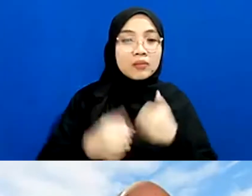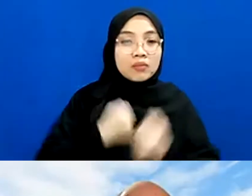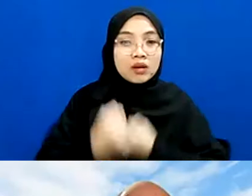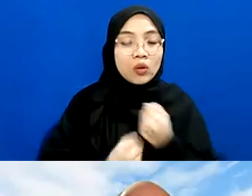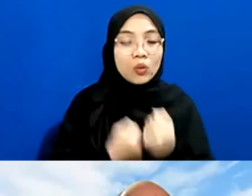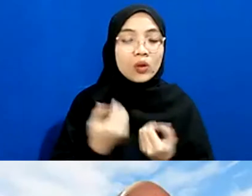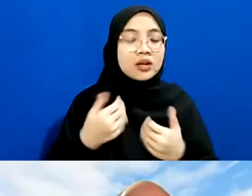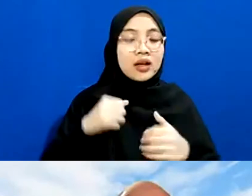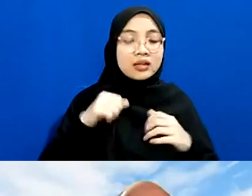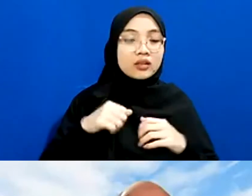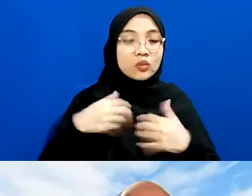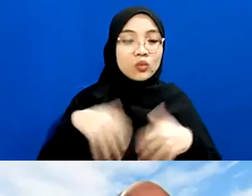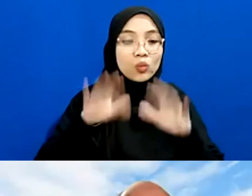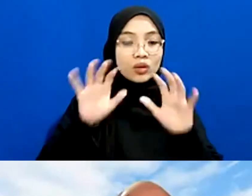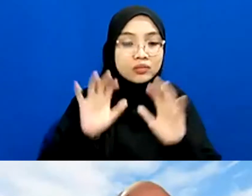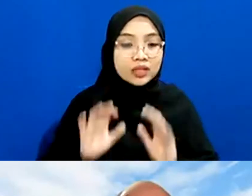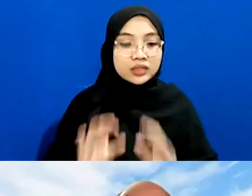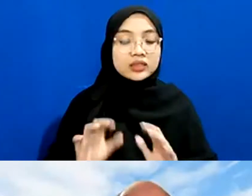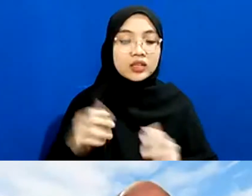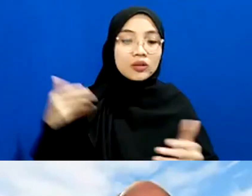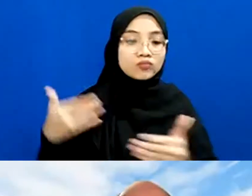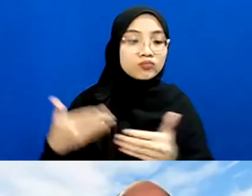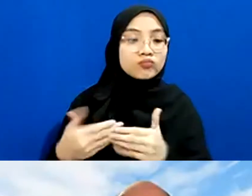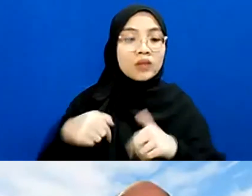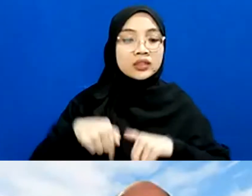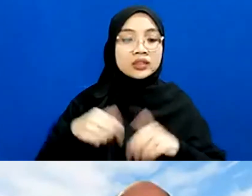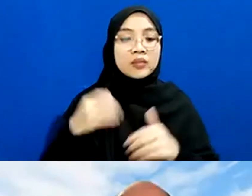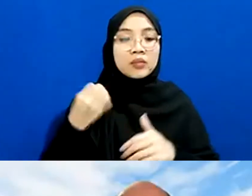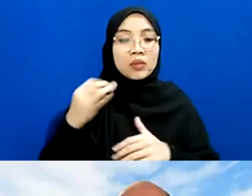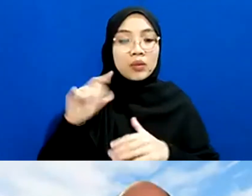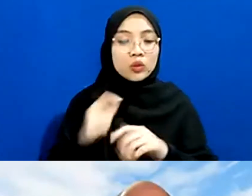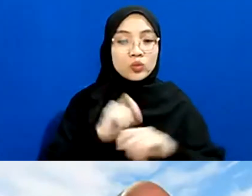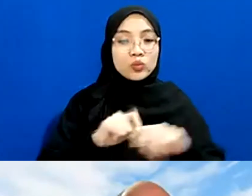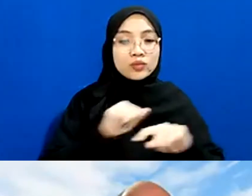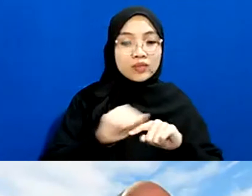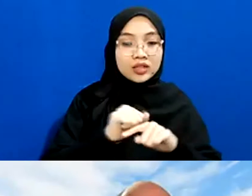such a long, how many months was it to organize this course?